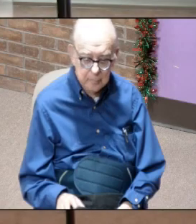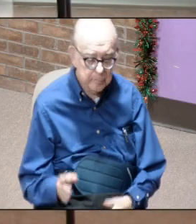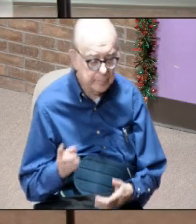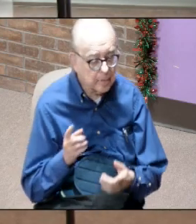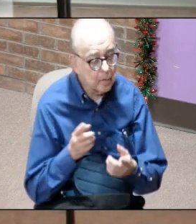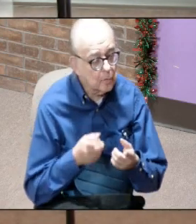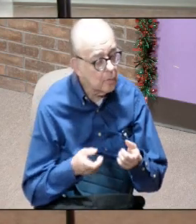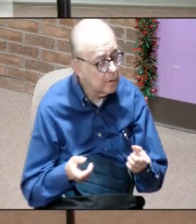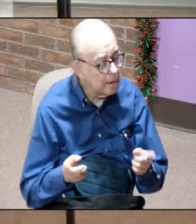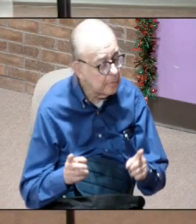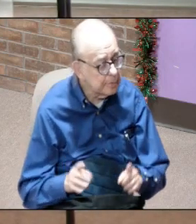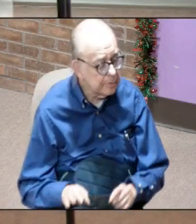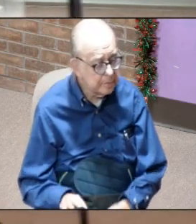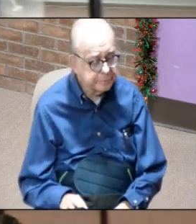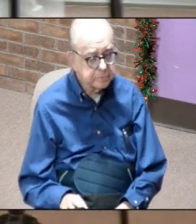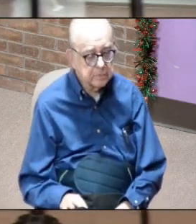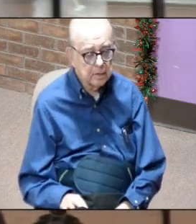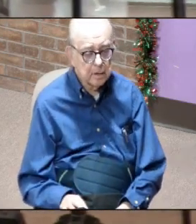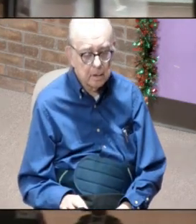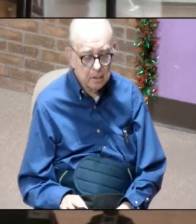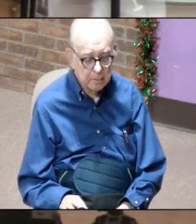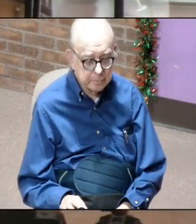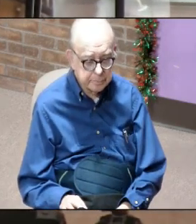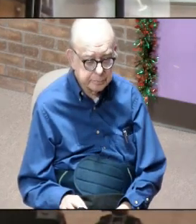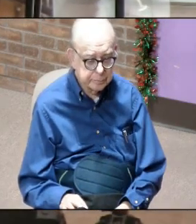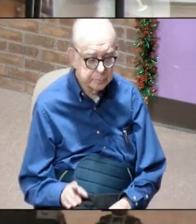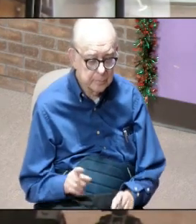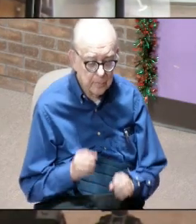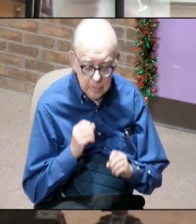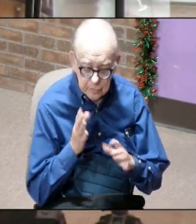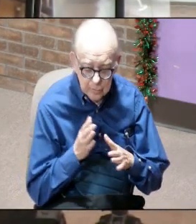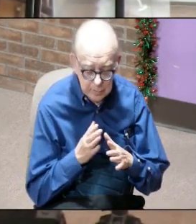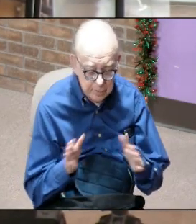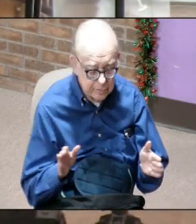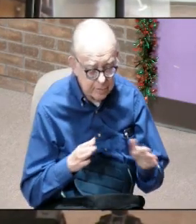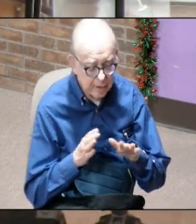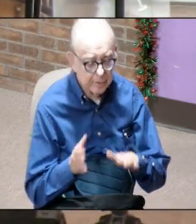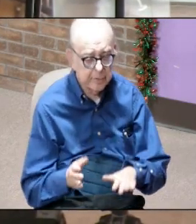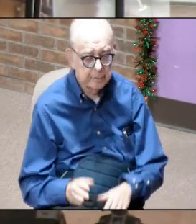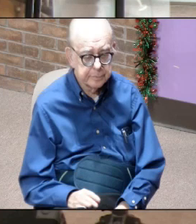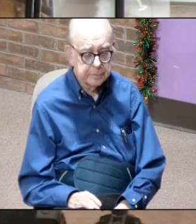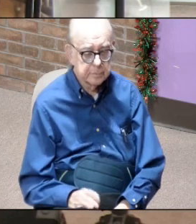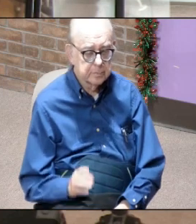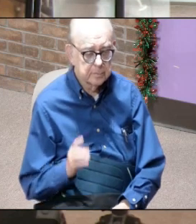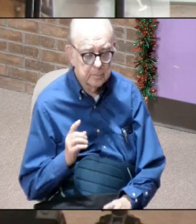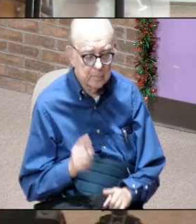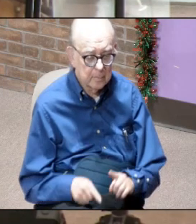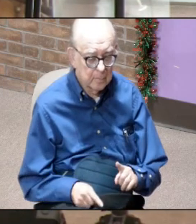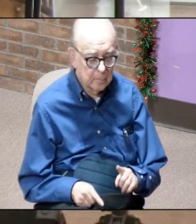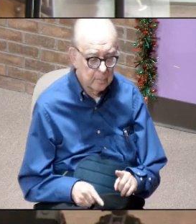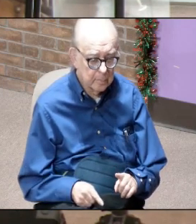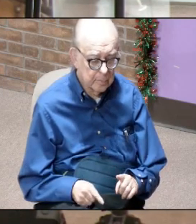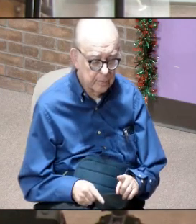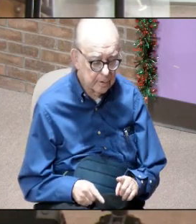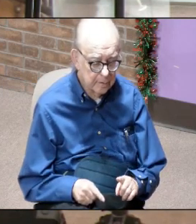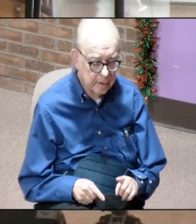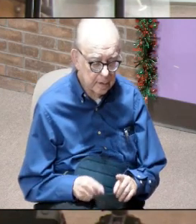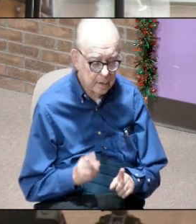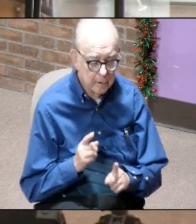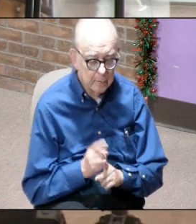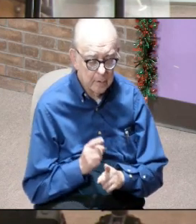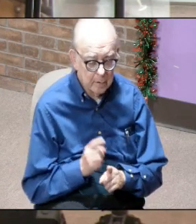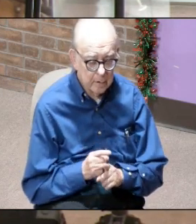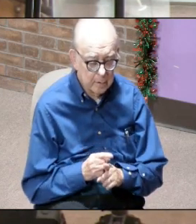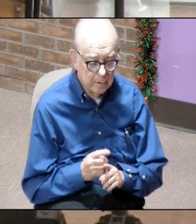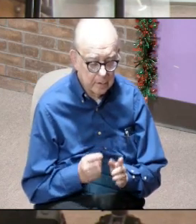But what happens when there's so much death that you can't properly dispose